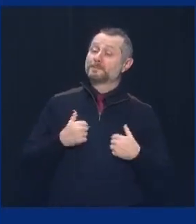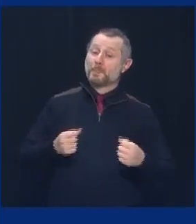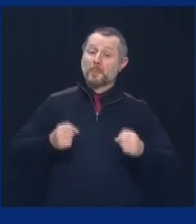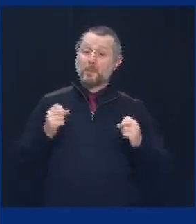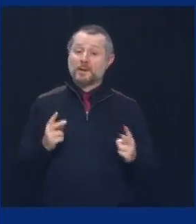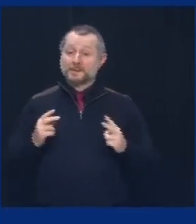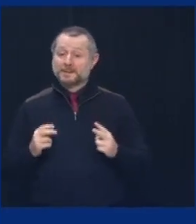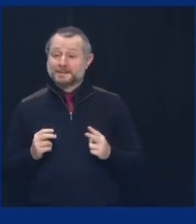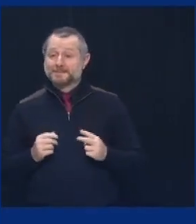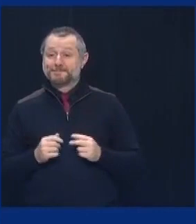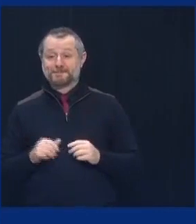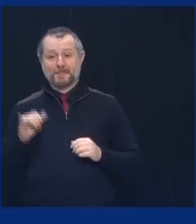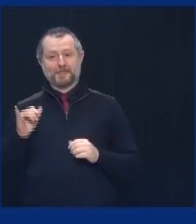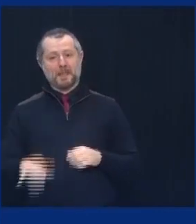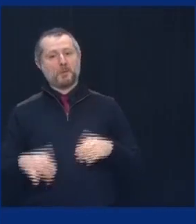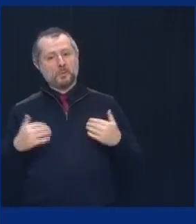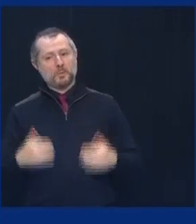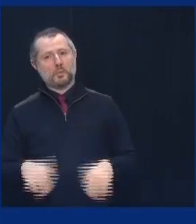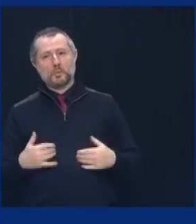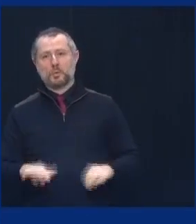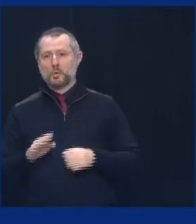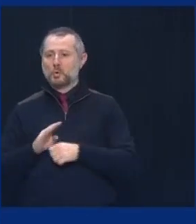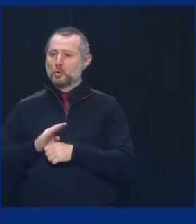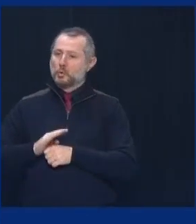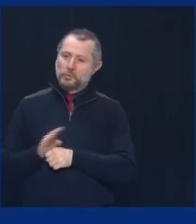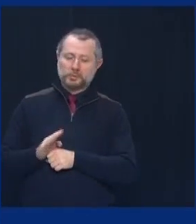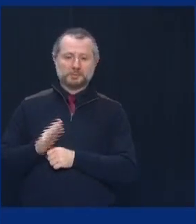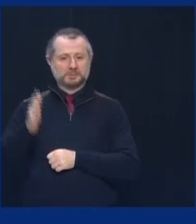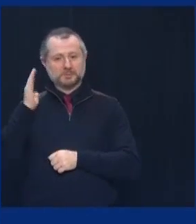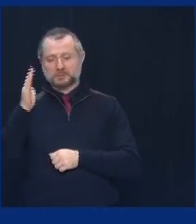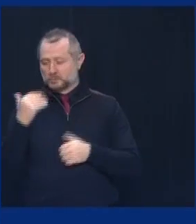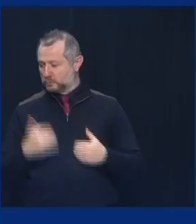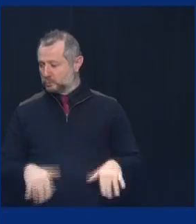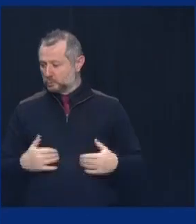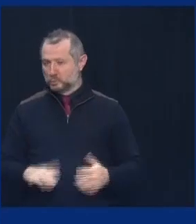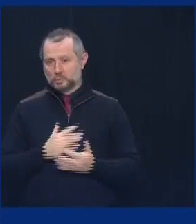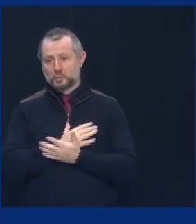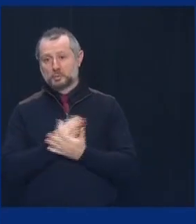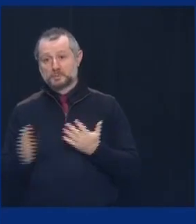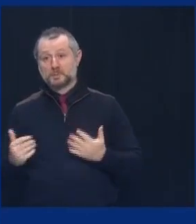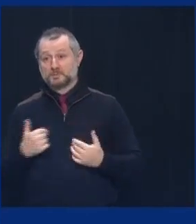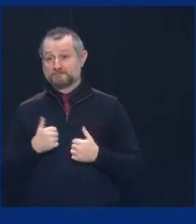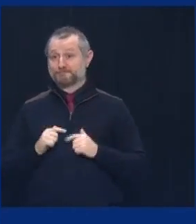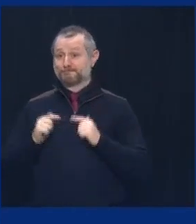That was a packed presentation. Operator will take questions.